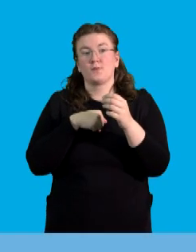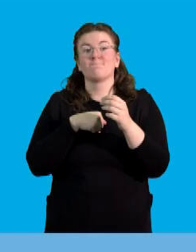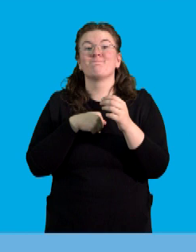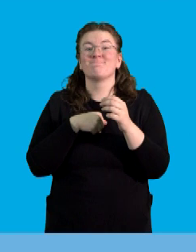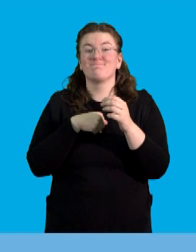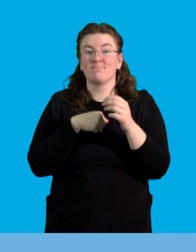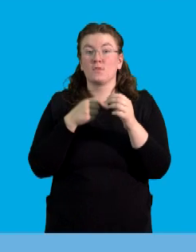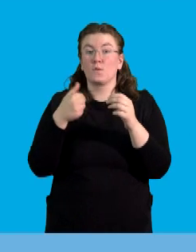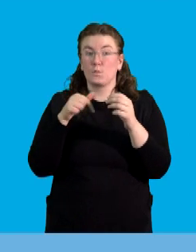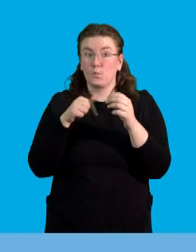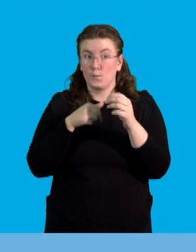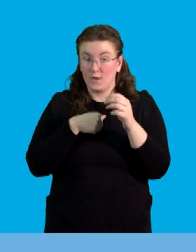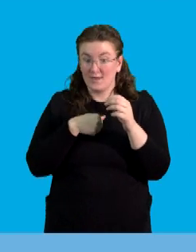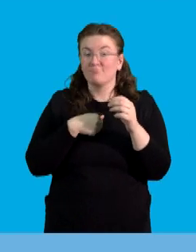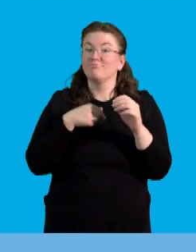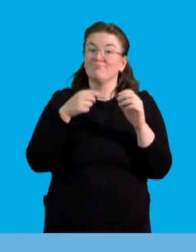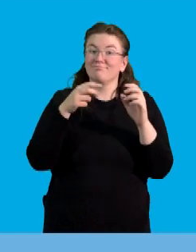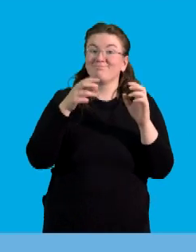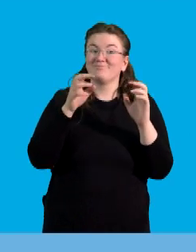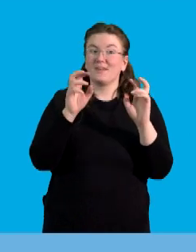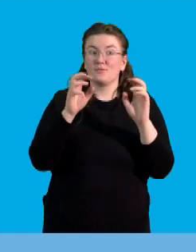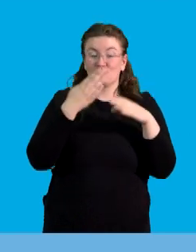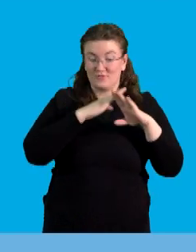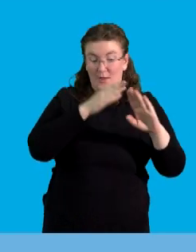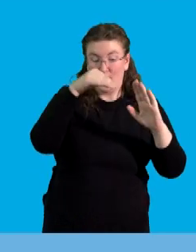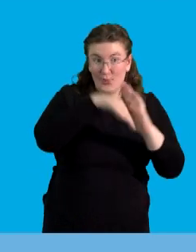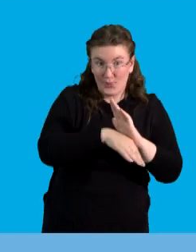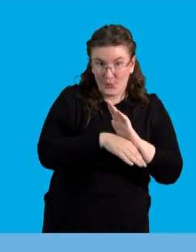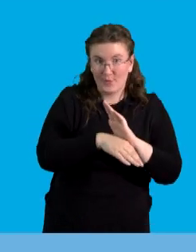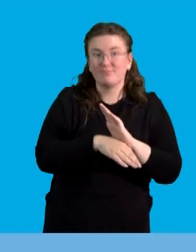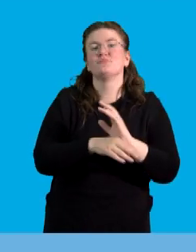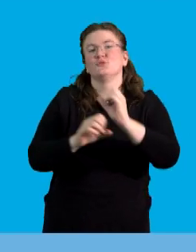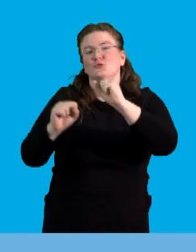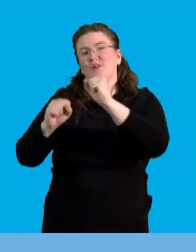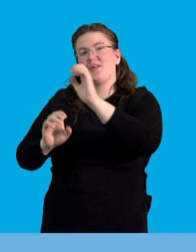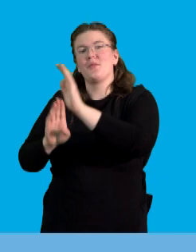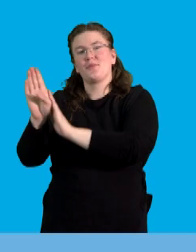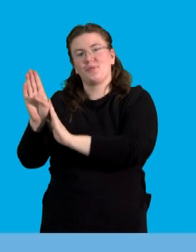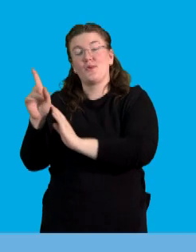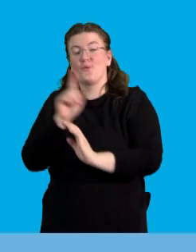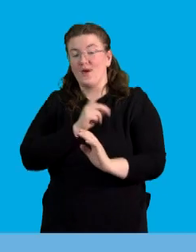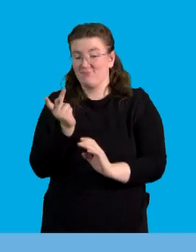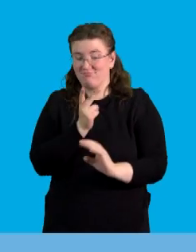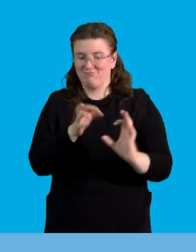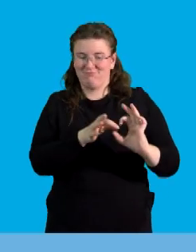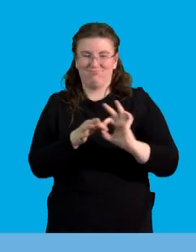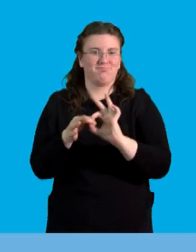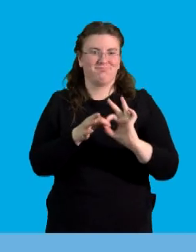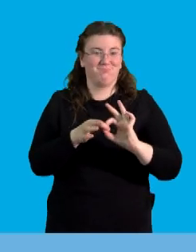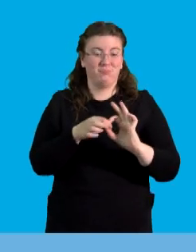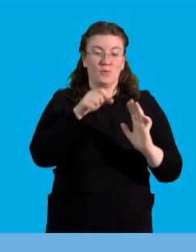we are increasing the current strength of the circuit, because the relationship between the current strength and the resistance